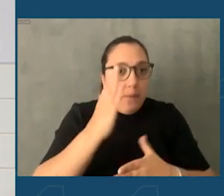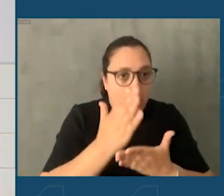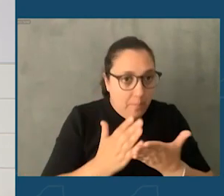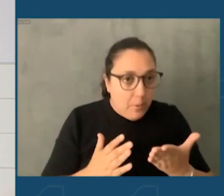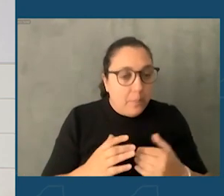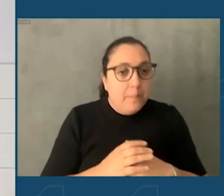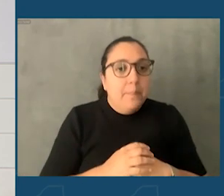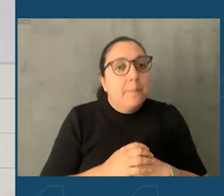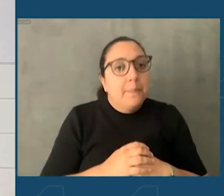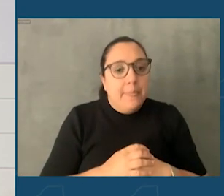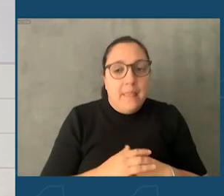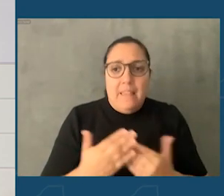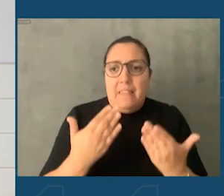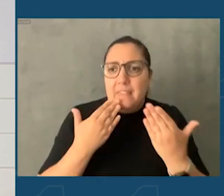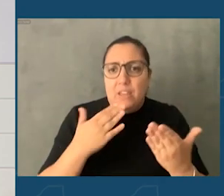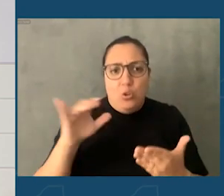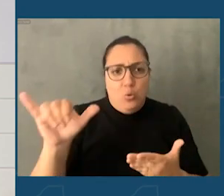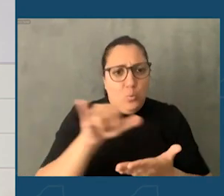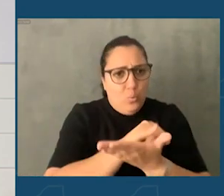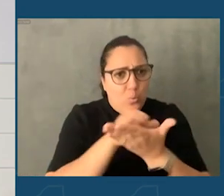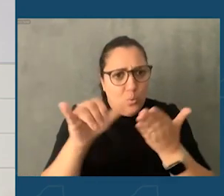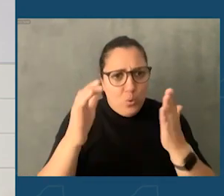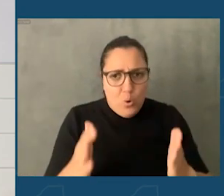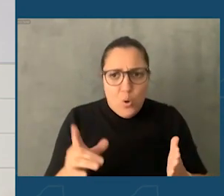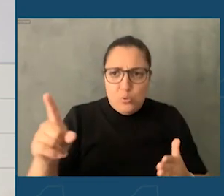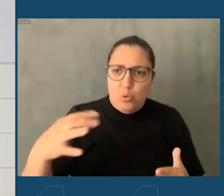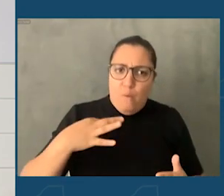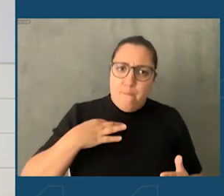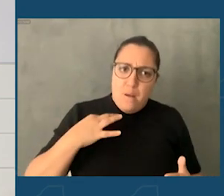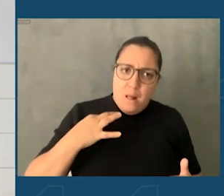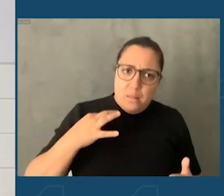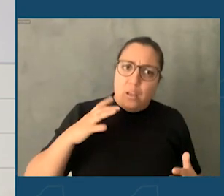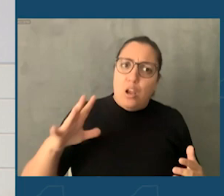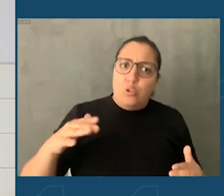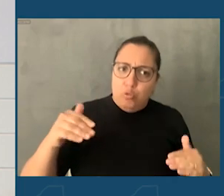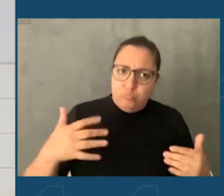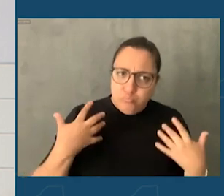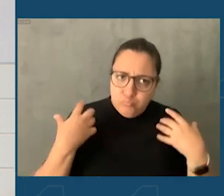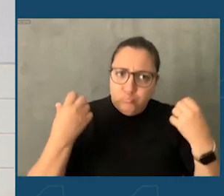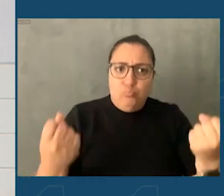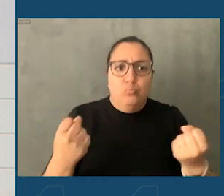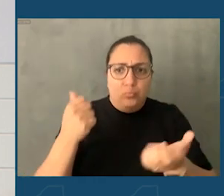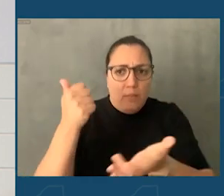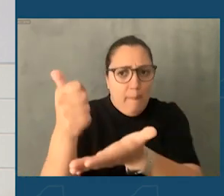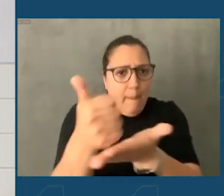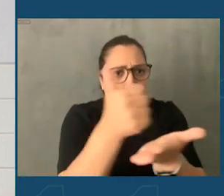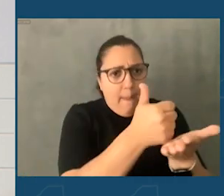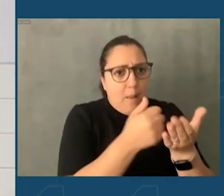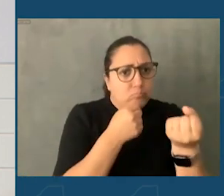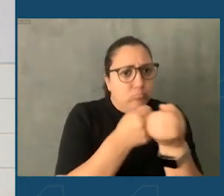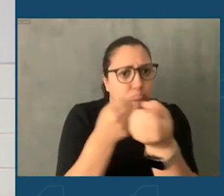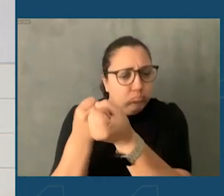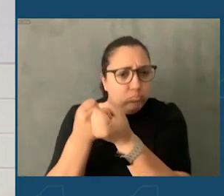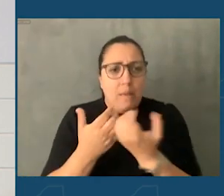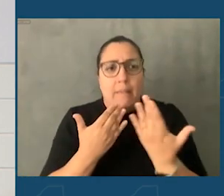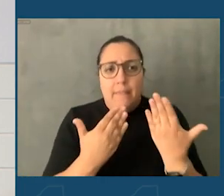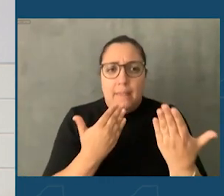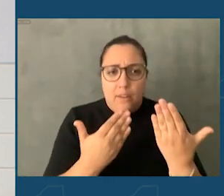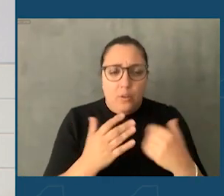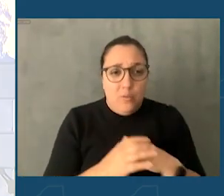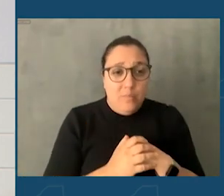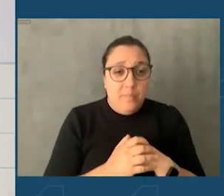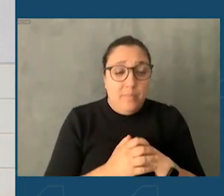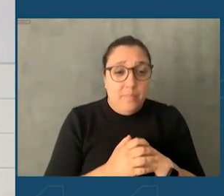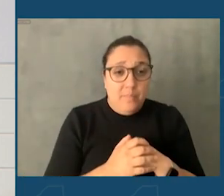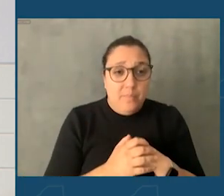volunteered, participated, and have done their part on so many levels. Instead of putting the